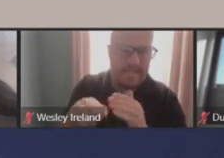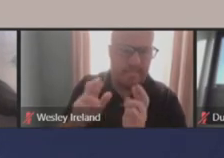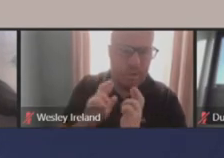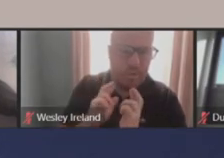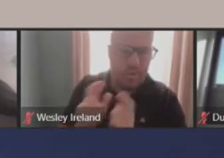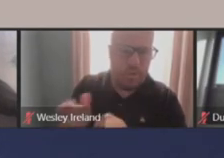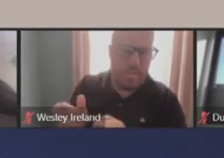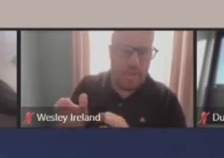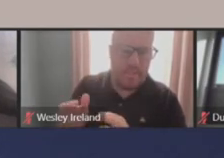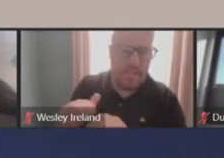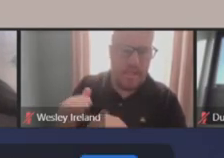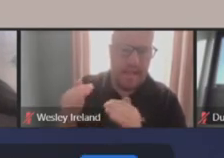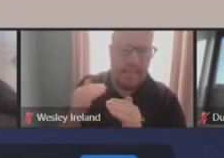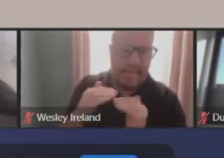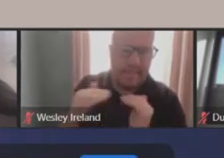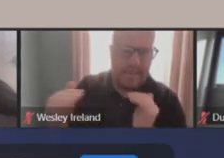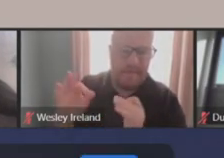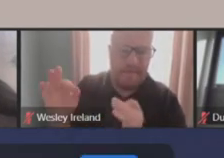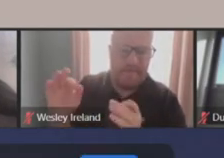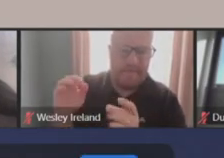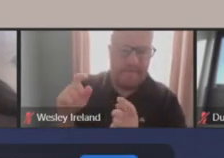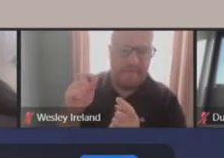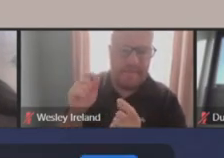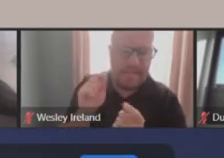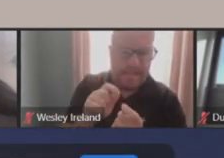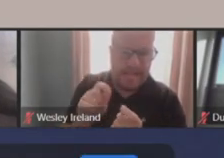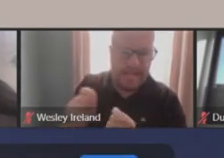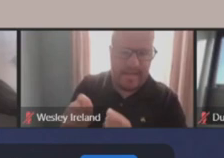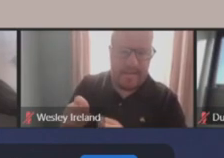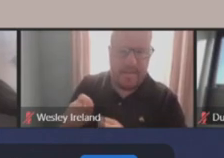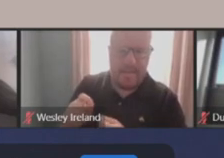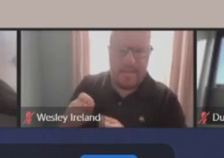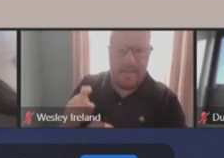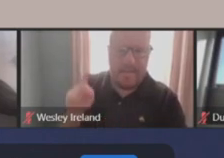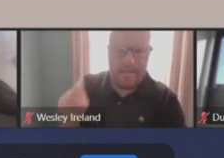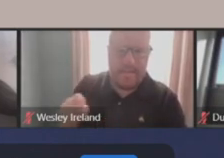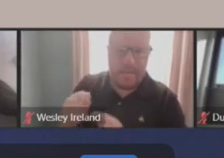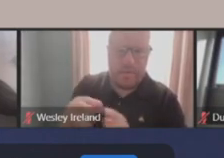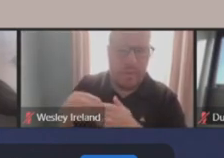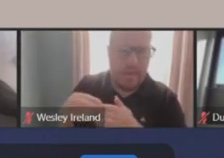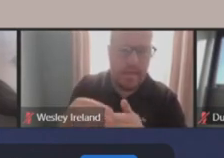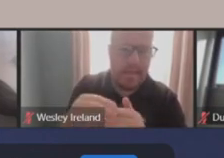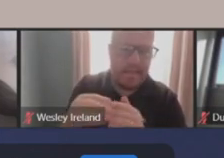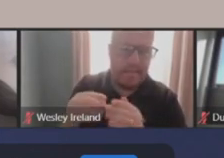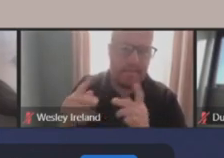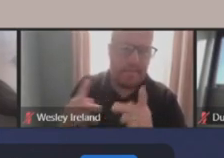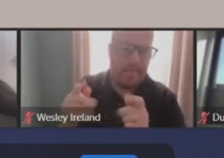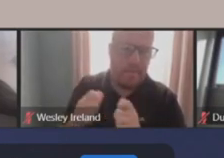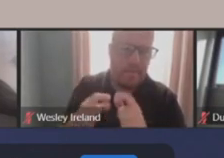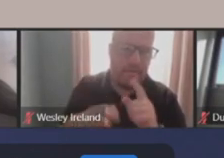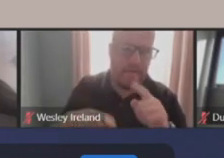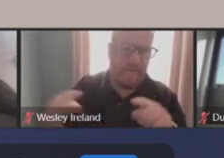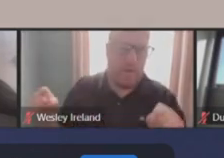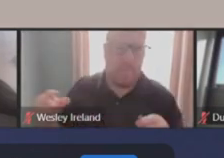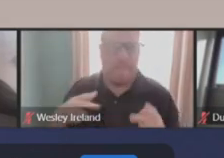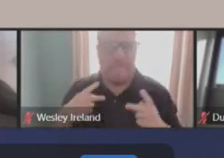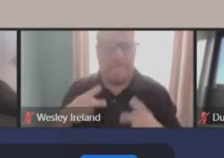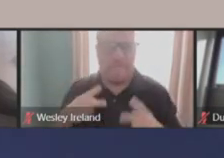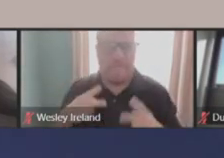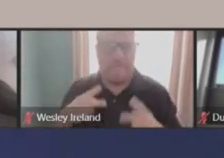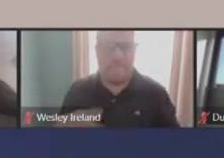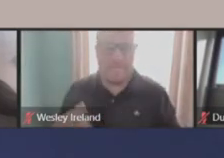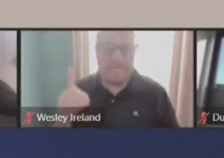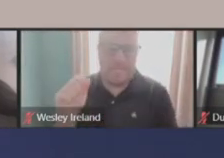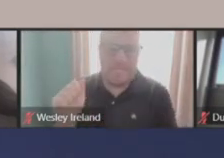who file accessibility reports at the level of detail that's needed to